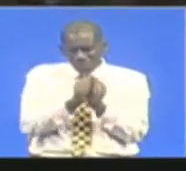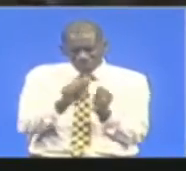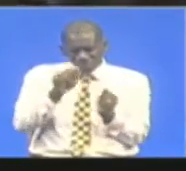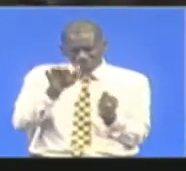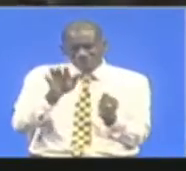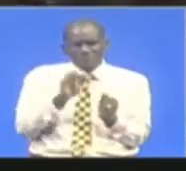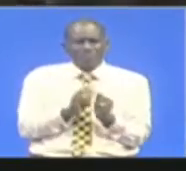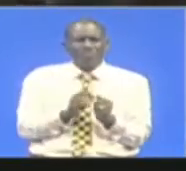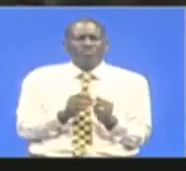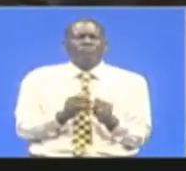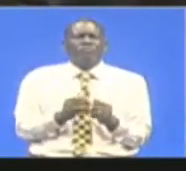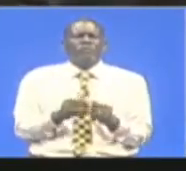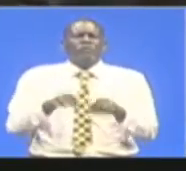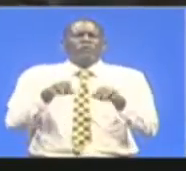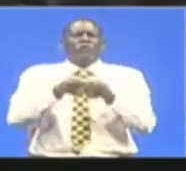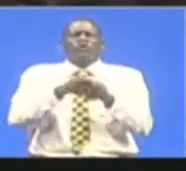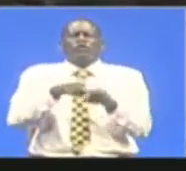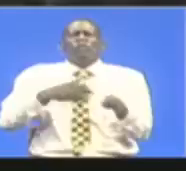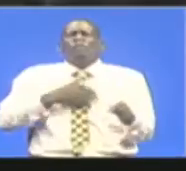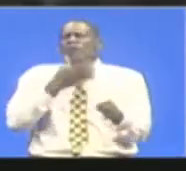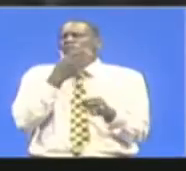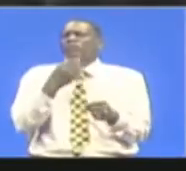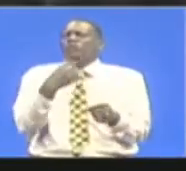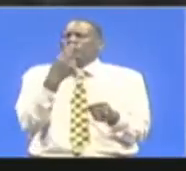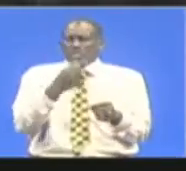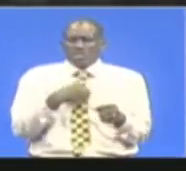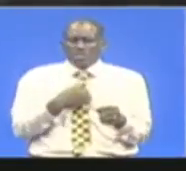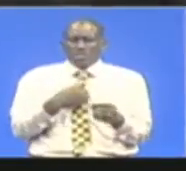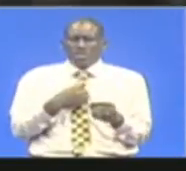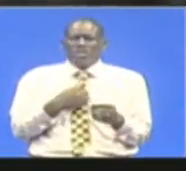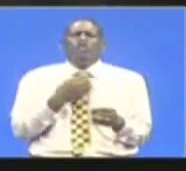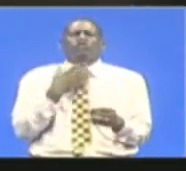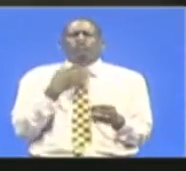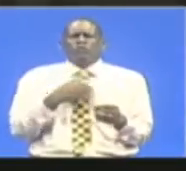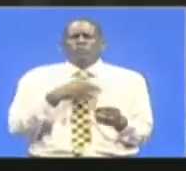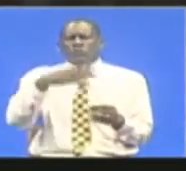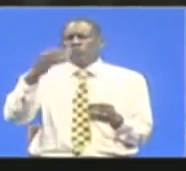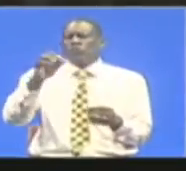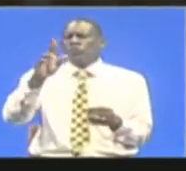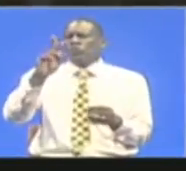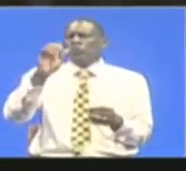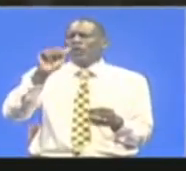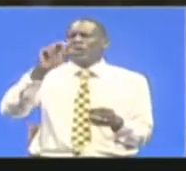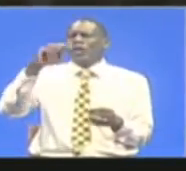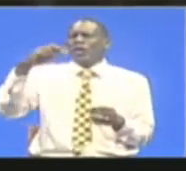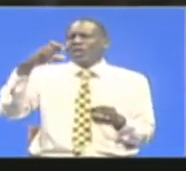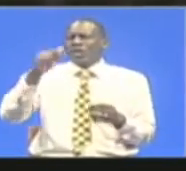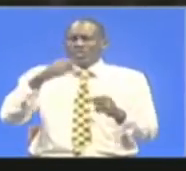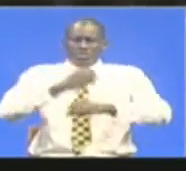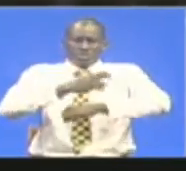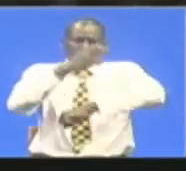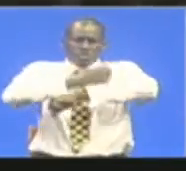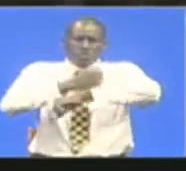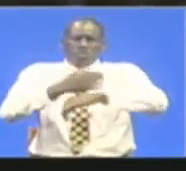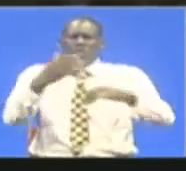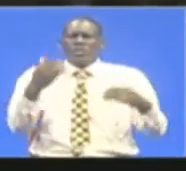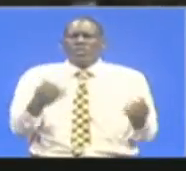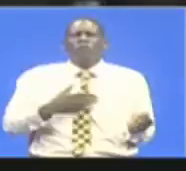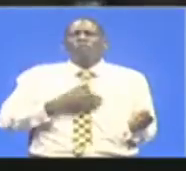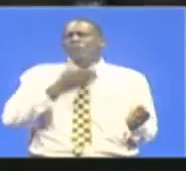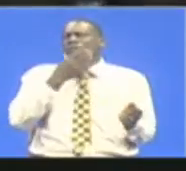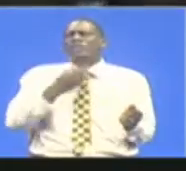Na alikaa akiniambia ya kwamba anataka niende Kangai school. Na kwa sasa